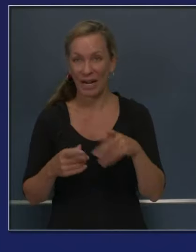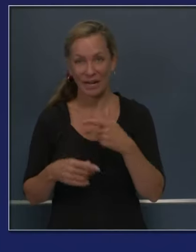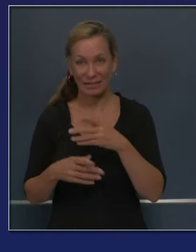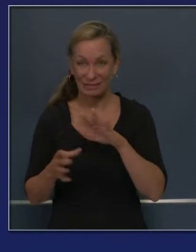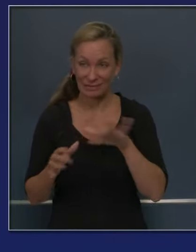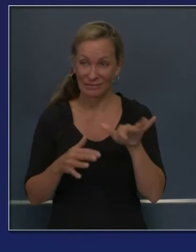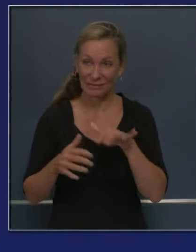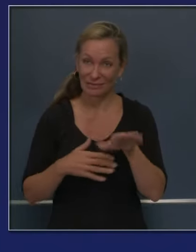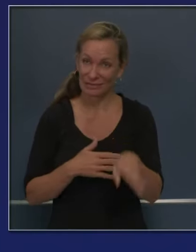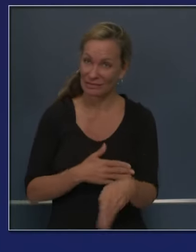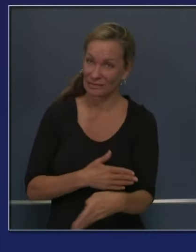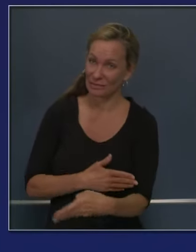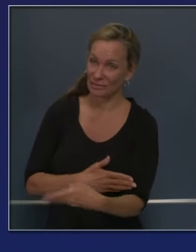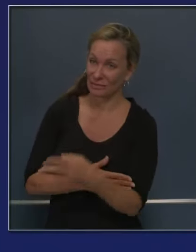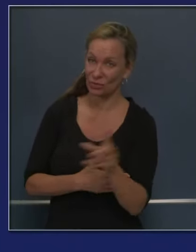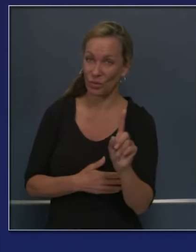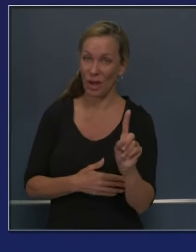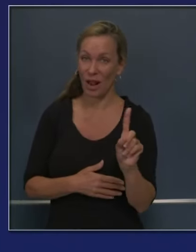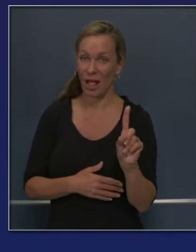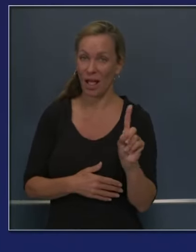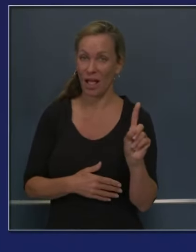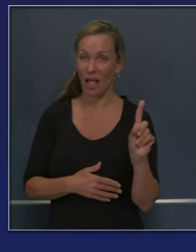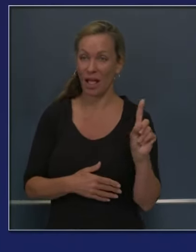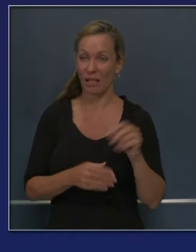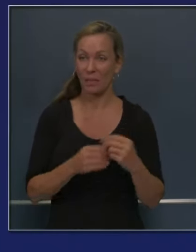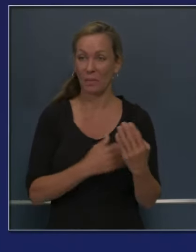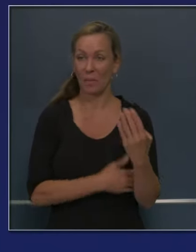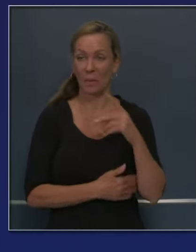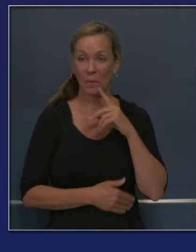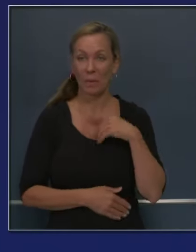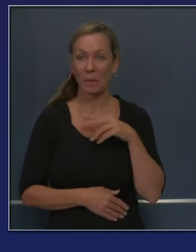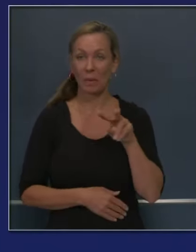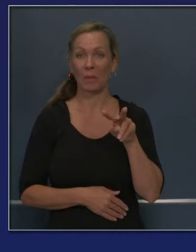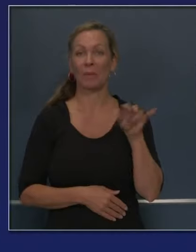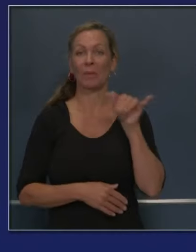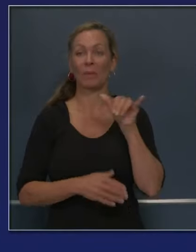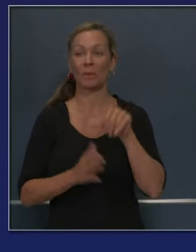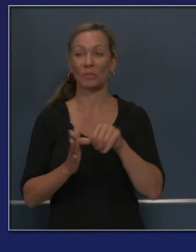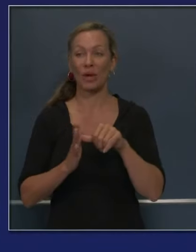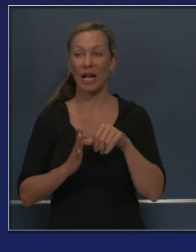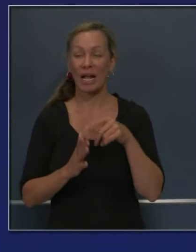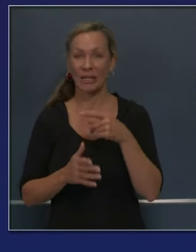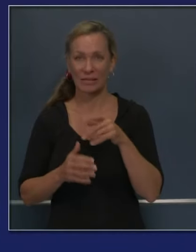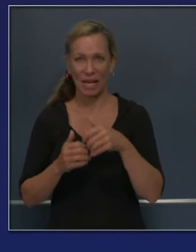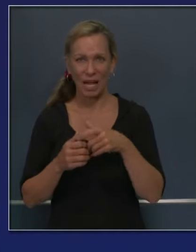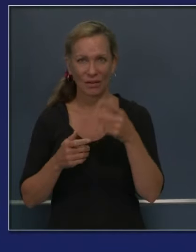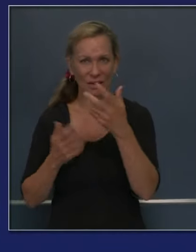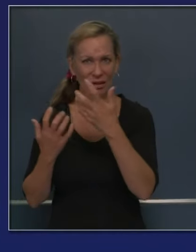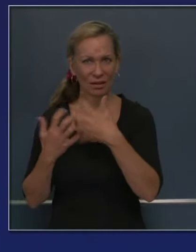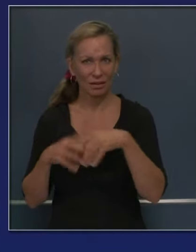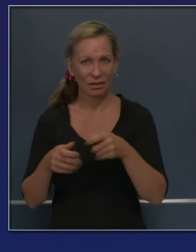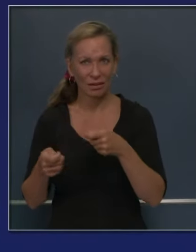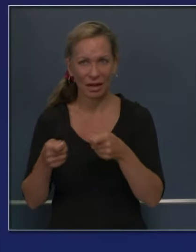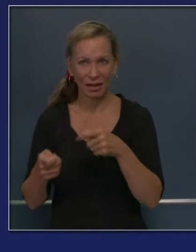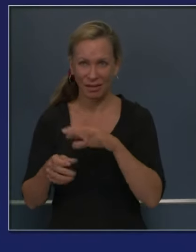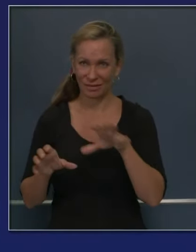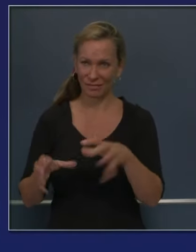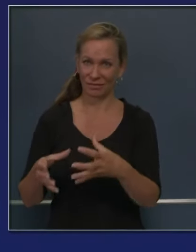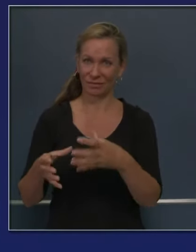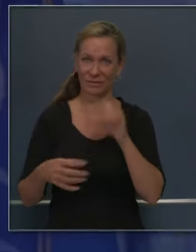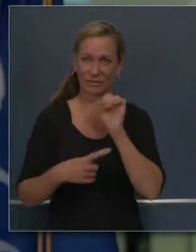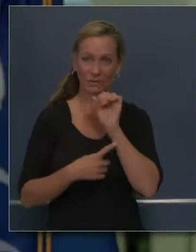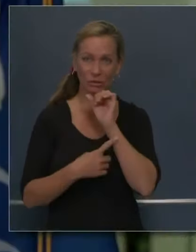was very impressed and very gratified of the seriousness to which people were taking this effort. John